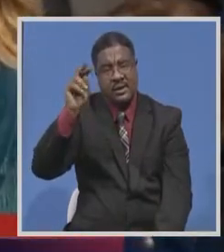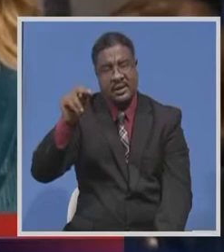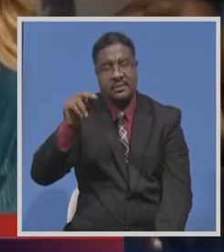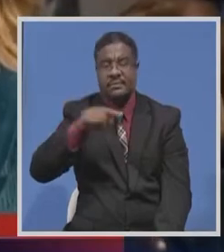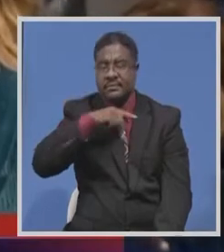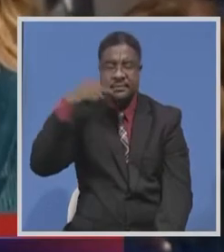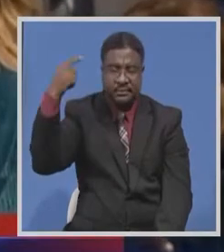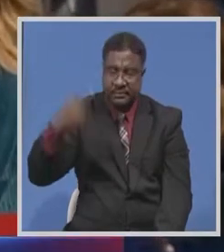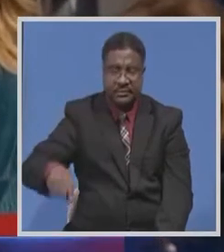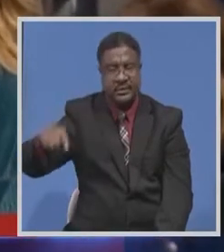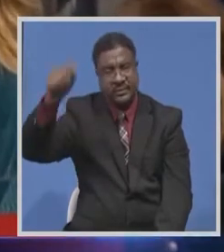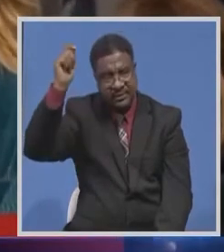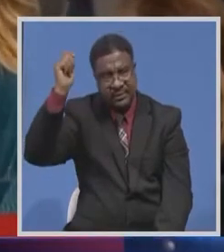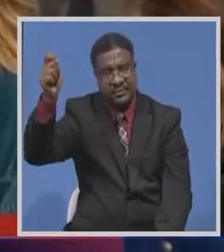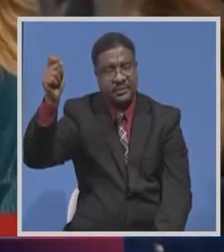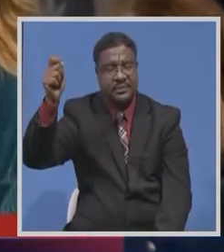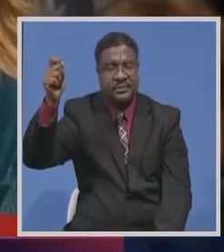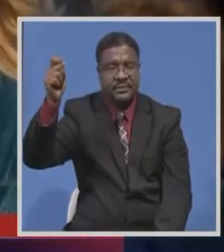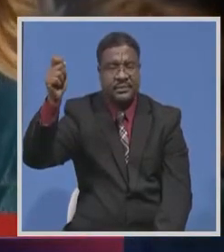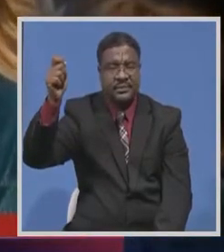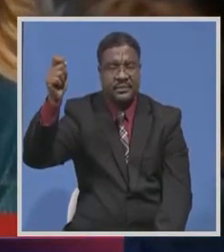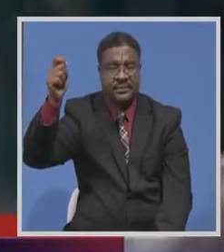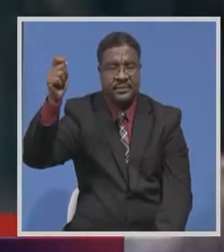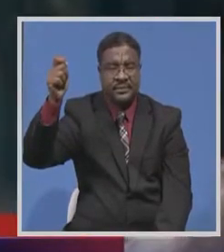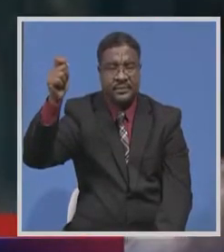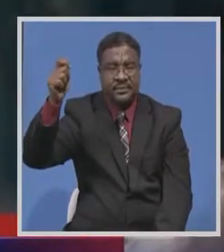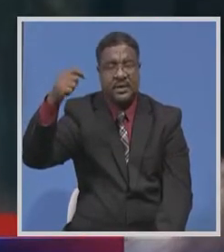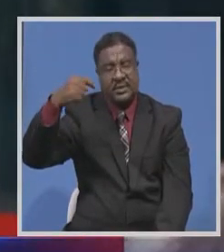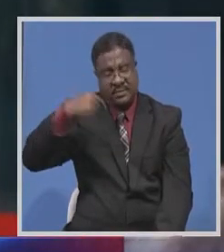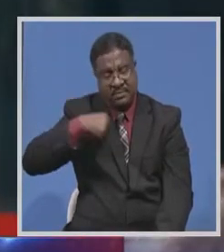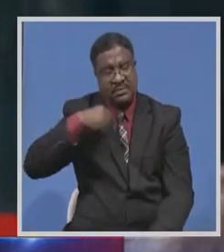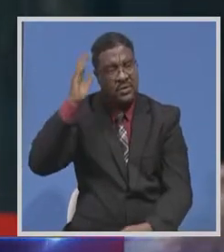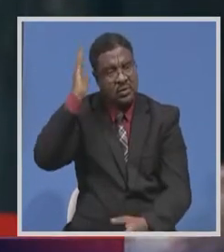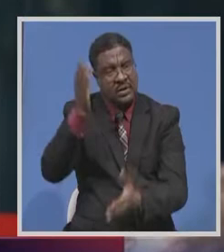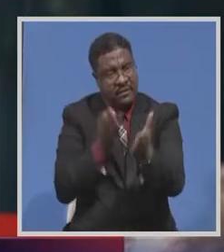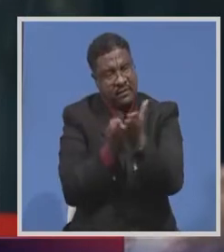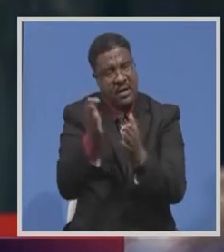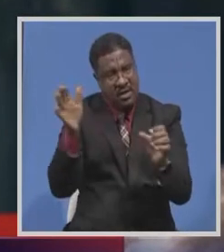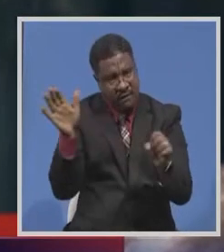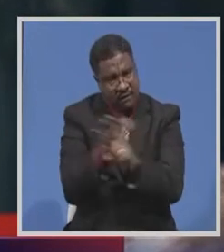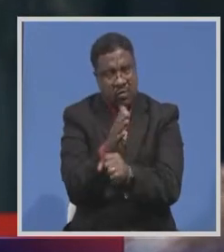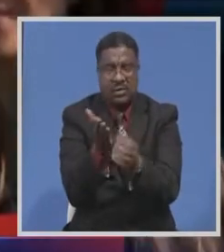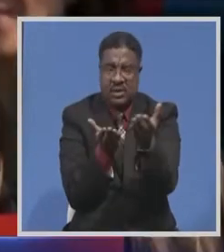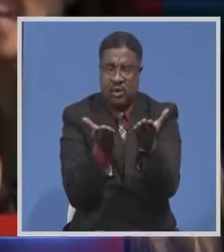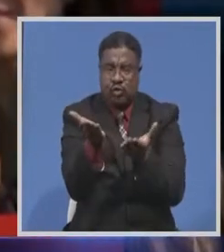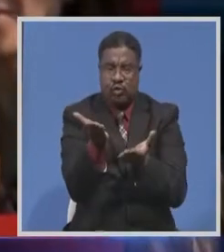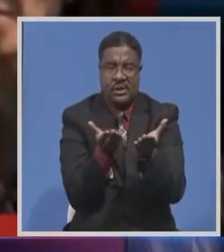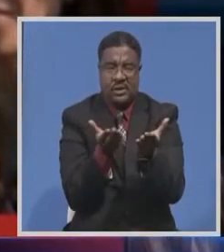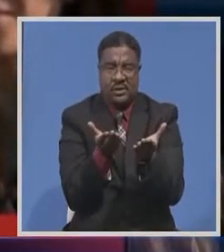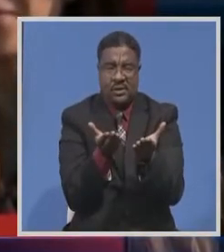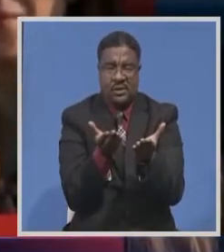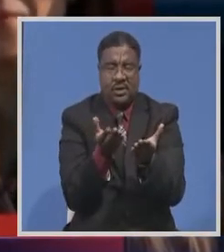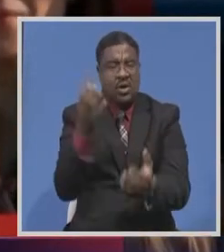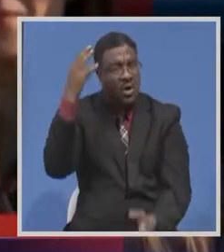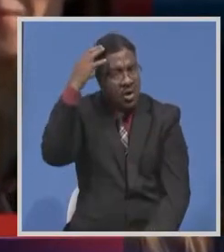I Joseph Robinette Biden Jr. do solemnly swear that I will faithfully execute that I will faithfully execute the